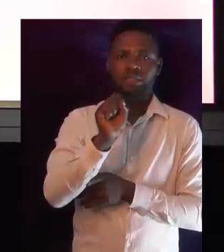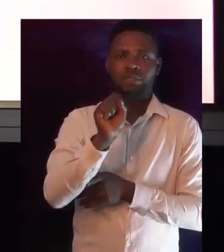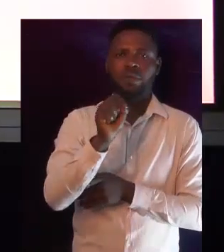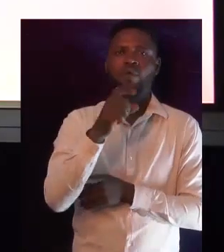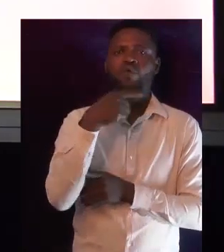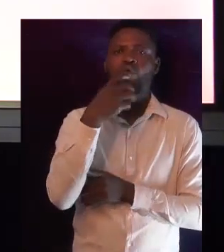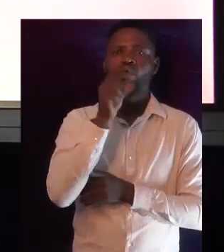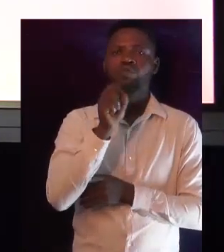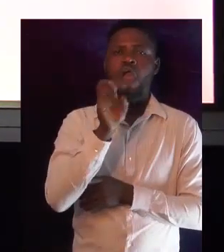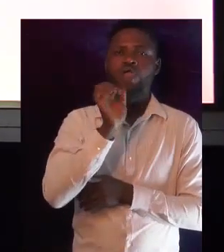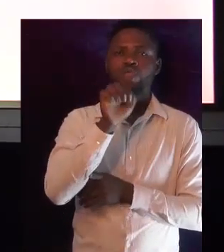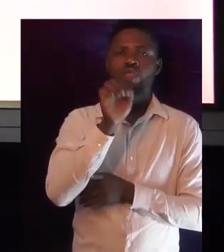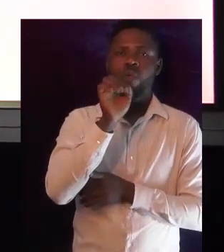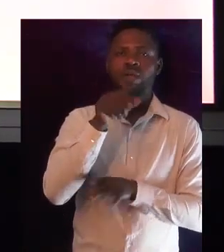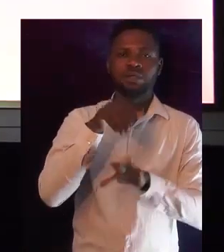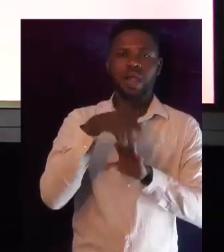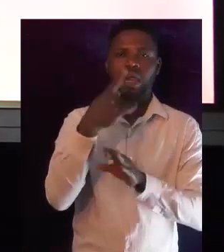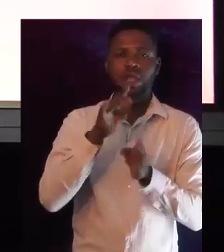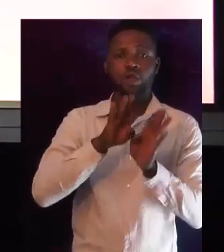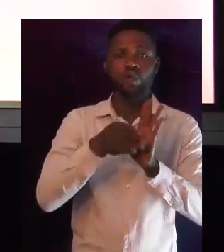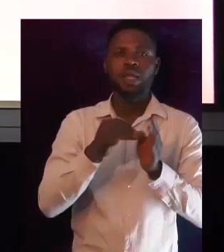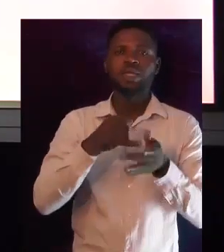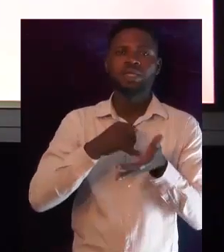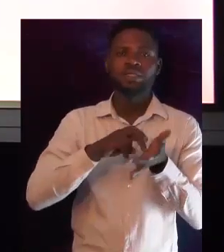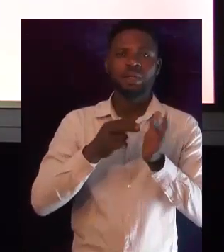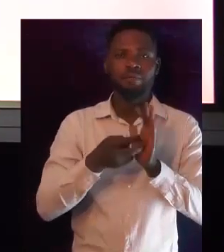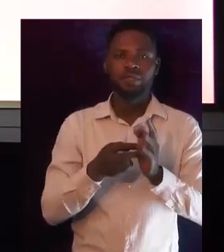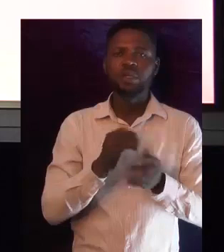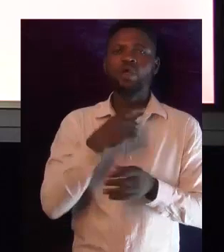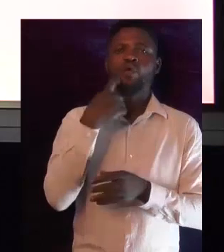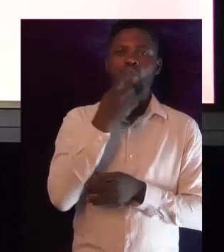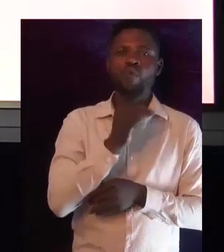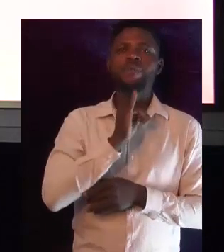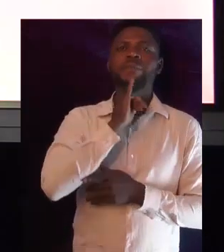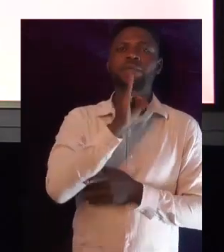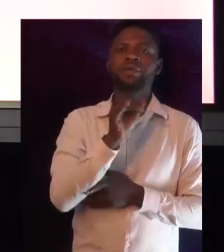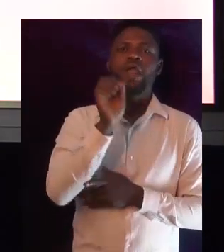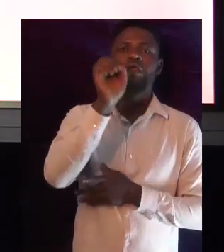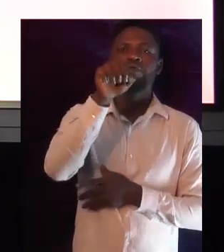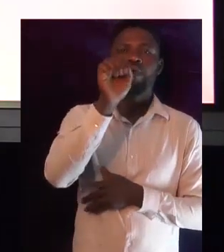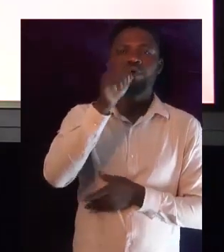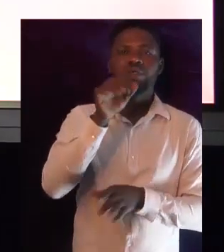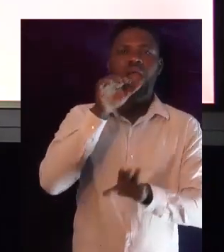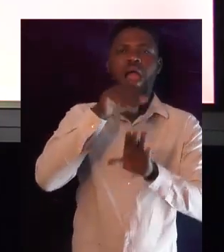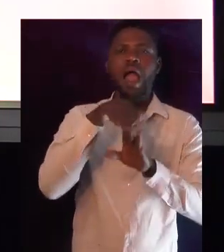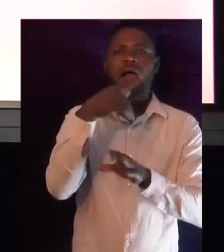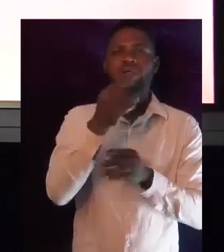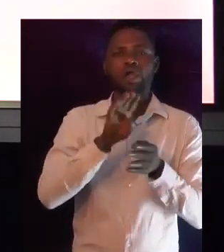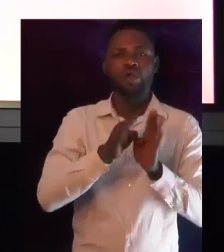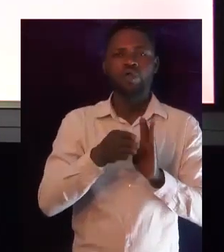W-H-O'(S). Who is knocking at the door? It means who is knocking at the